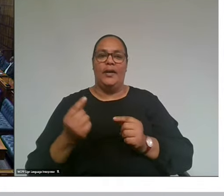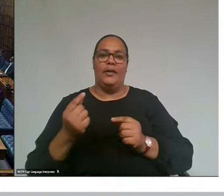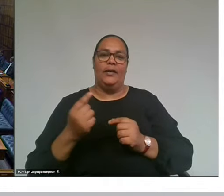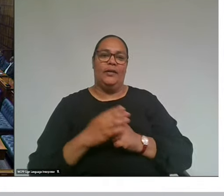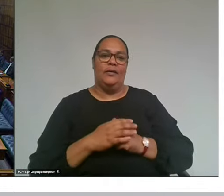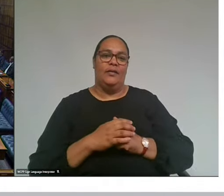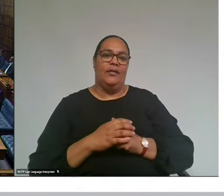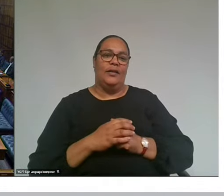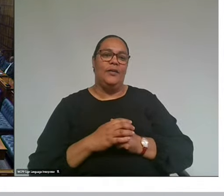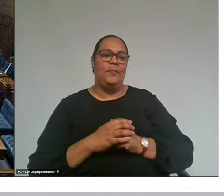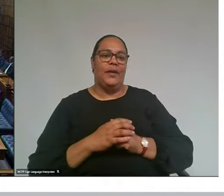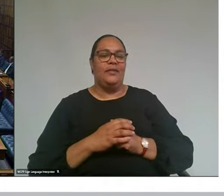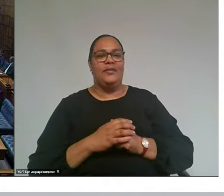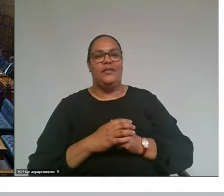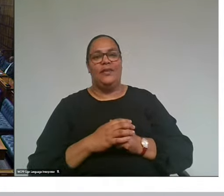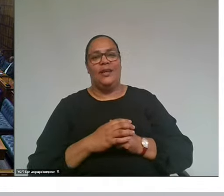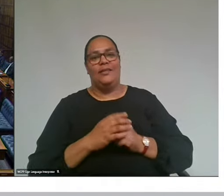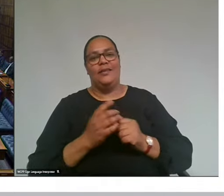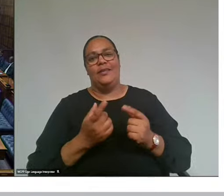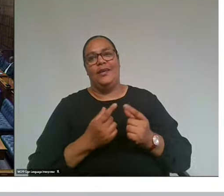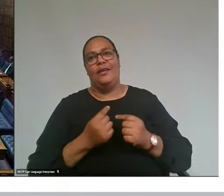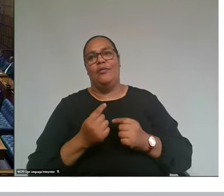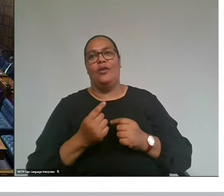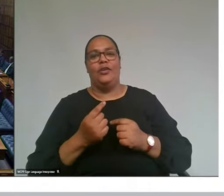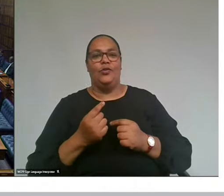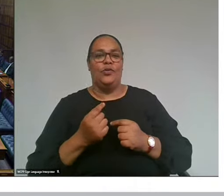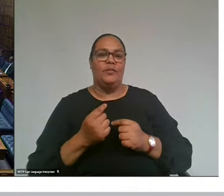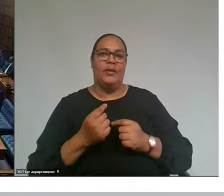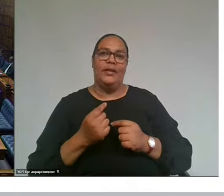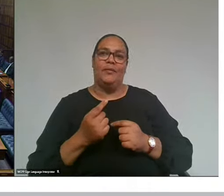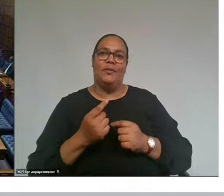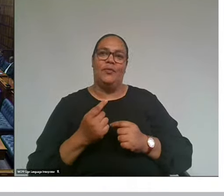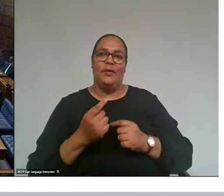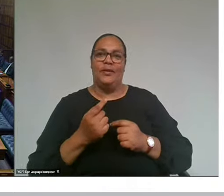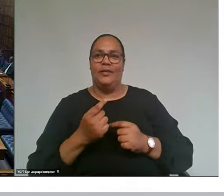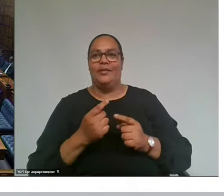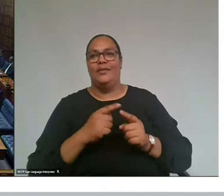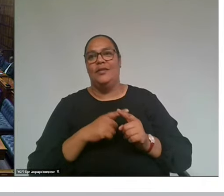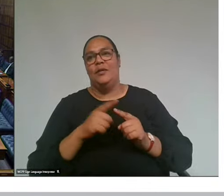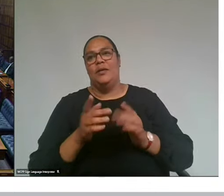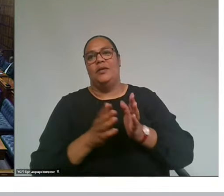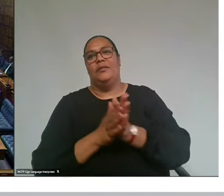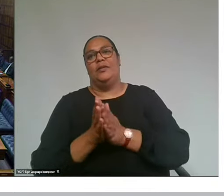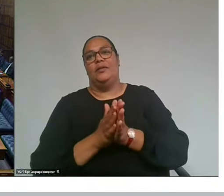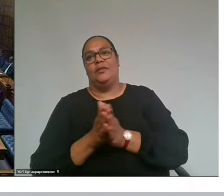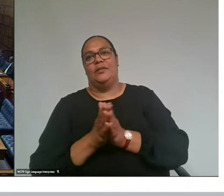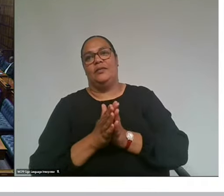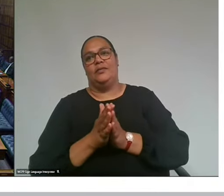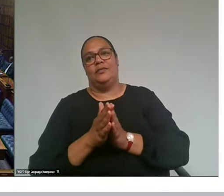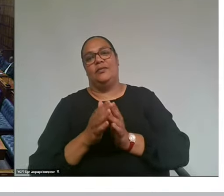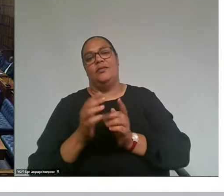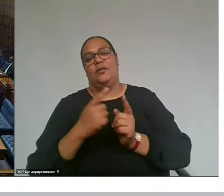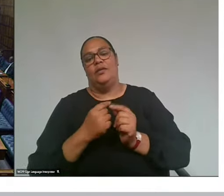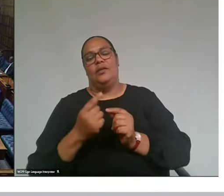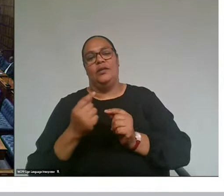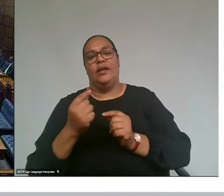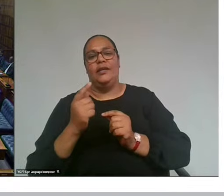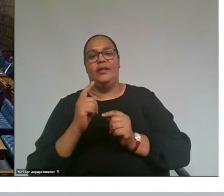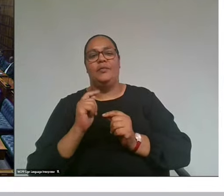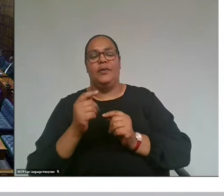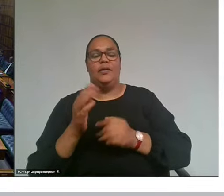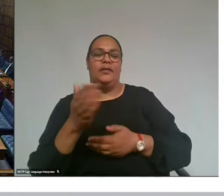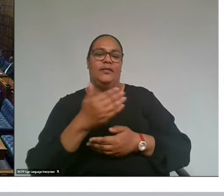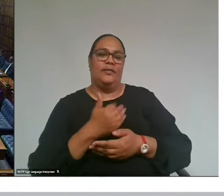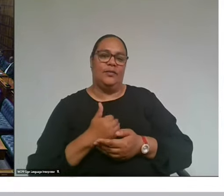us taking the the the stance that we need to purchase the building around mitigation around the Renewables energy procurement program